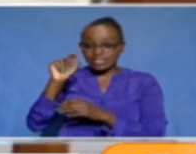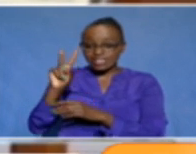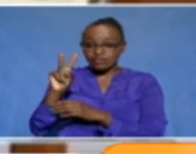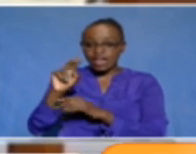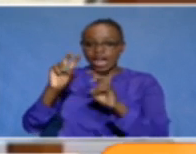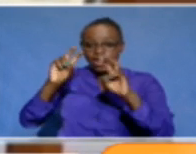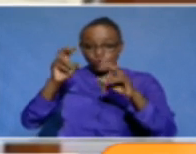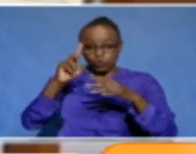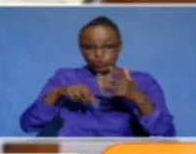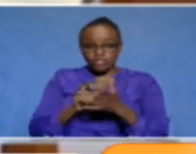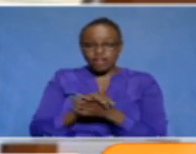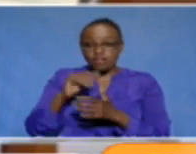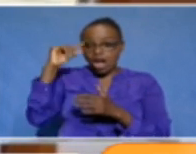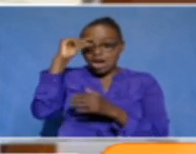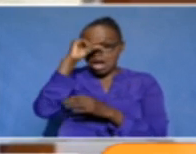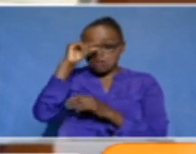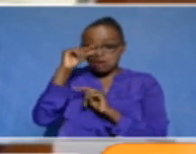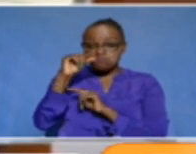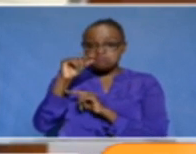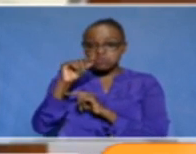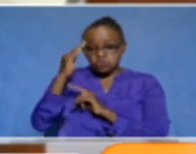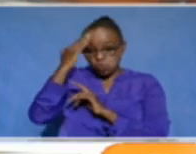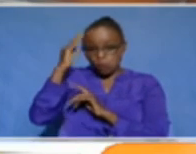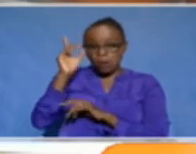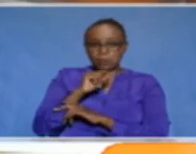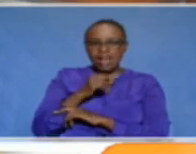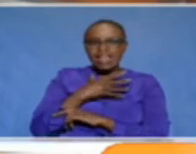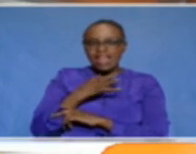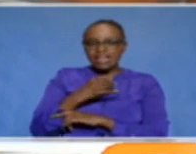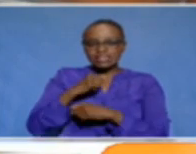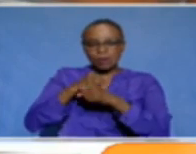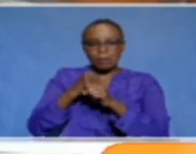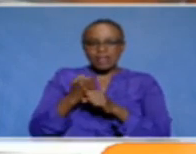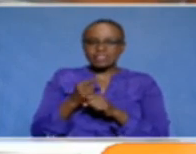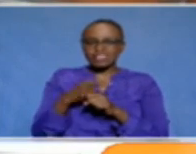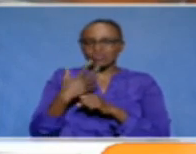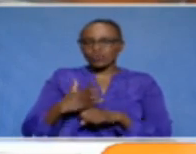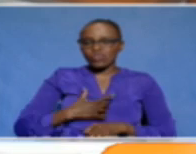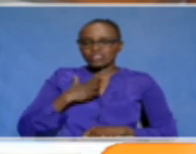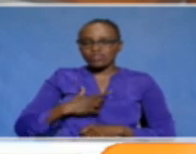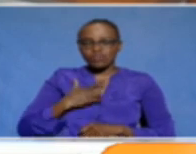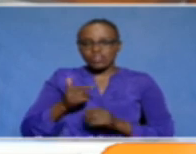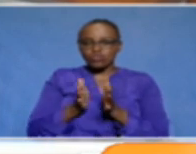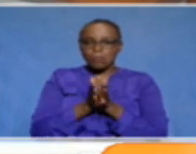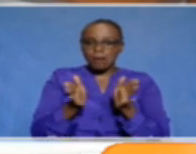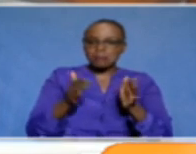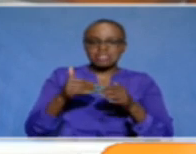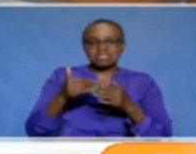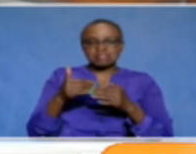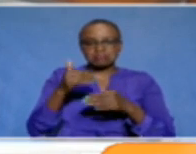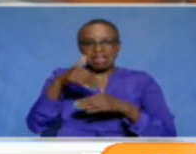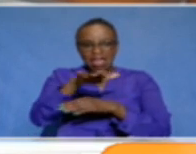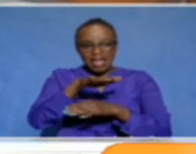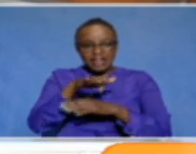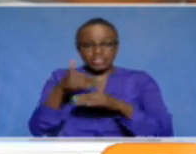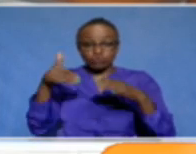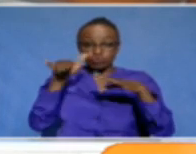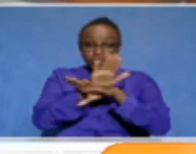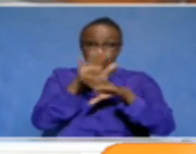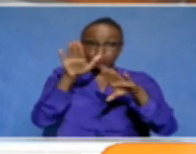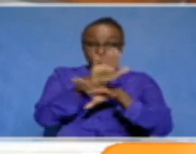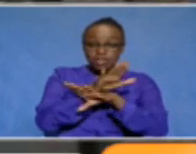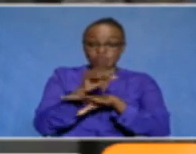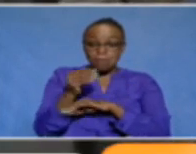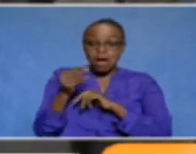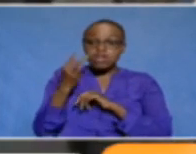and I quote, "The governor, as you all know, likes to make impromptu visits to public facilities at night. The